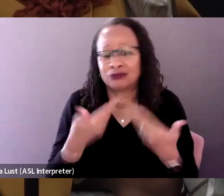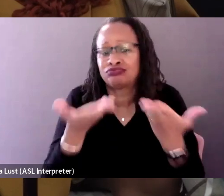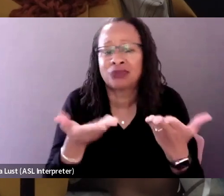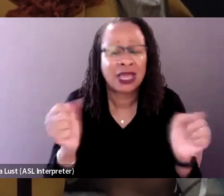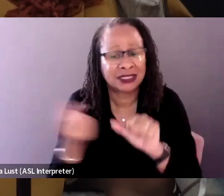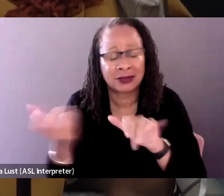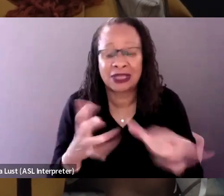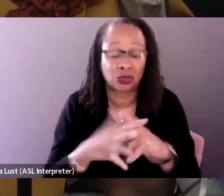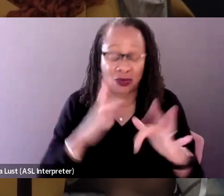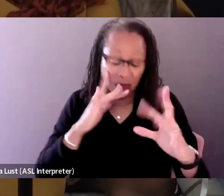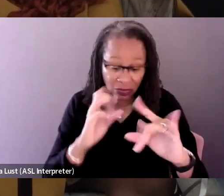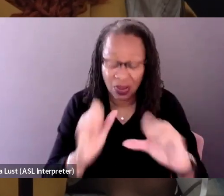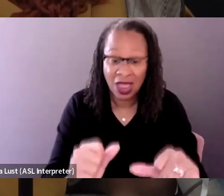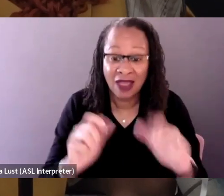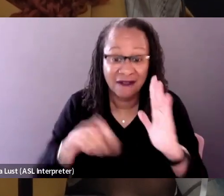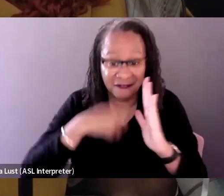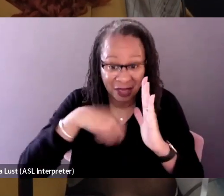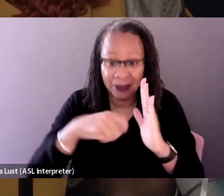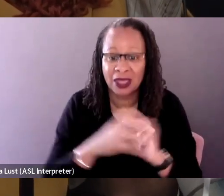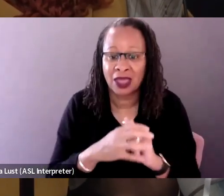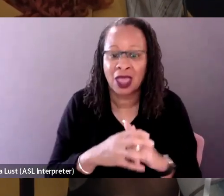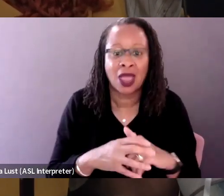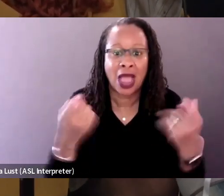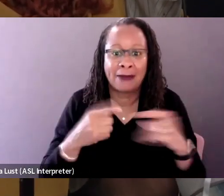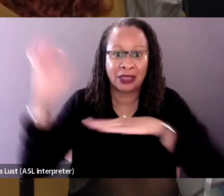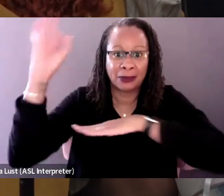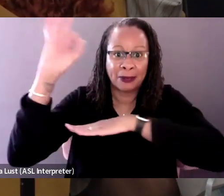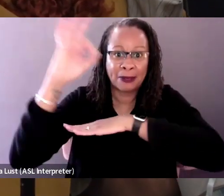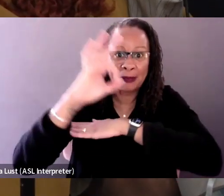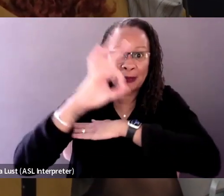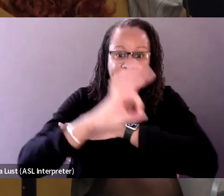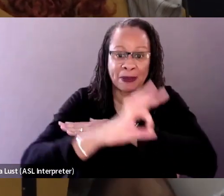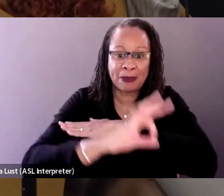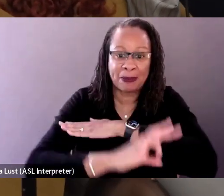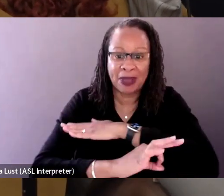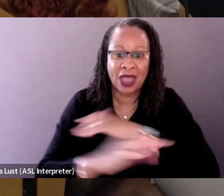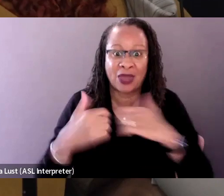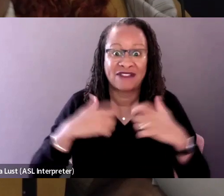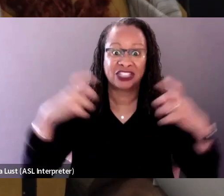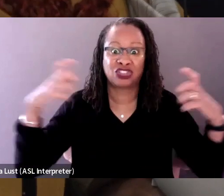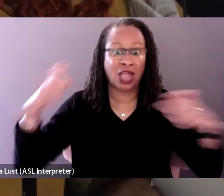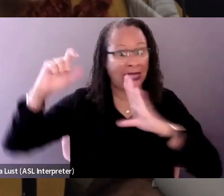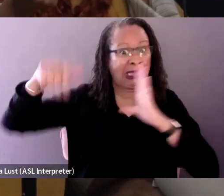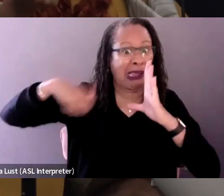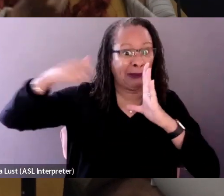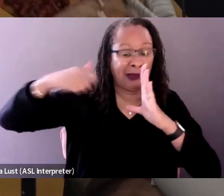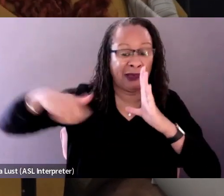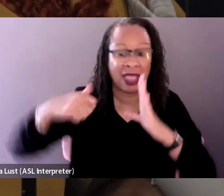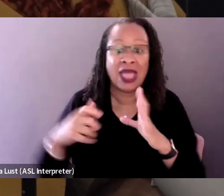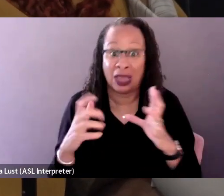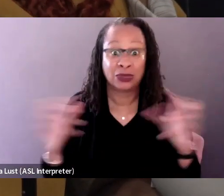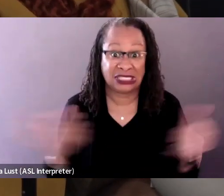filming that we didn't realize that like, oh, the sun went down, and now we have this giant camera, and like it got scary real fast.